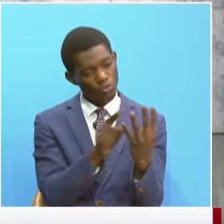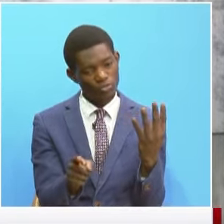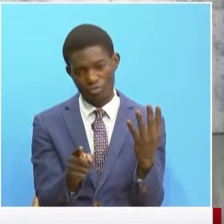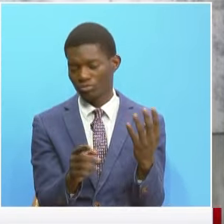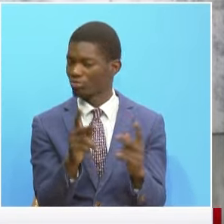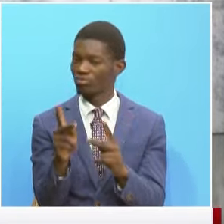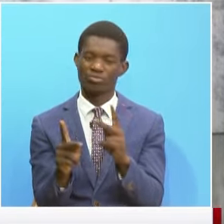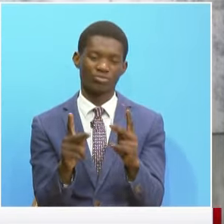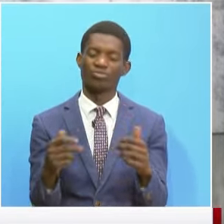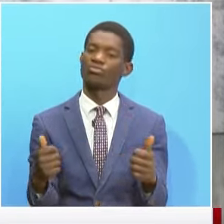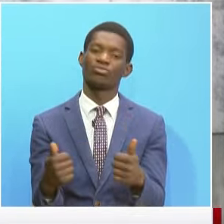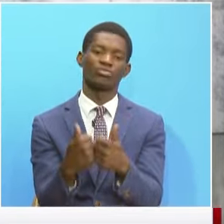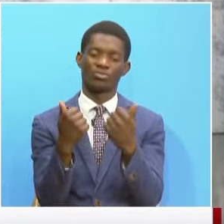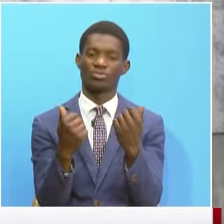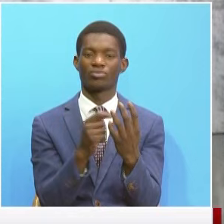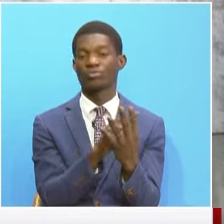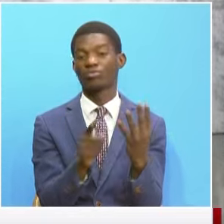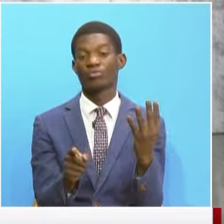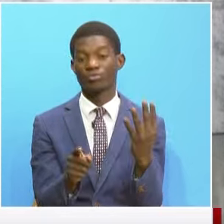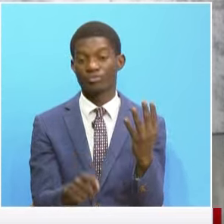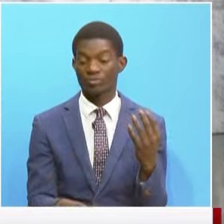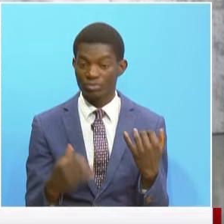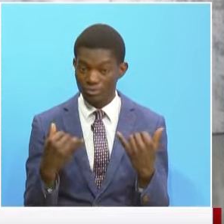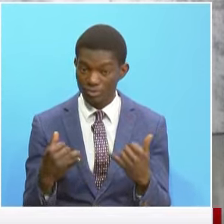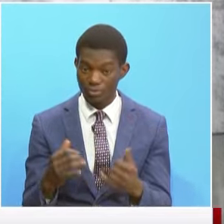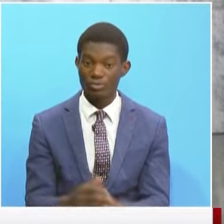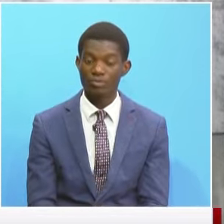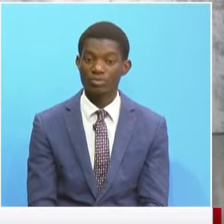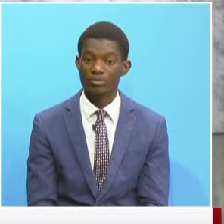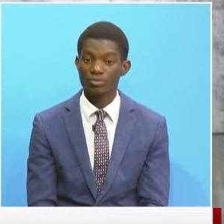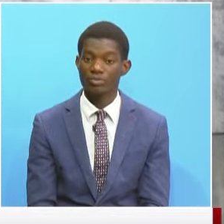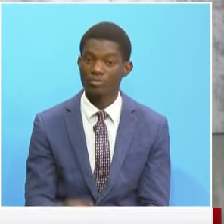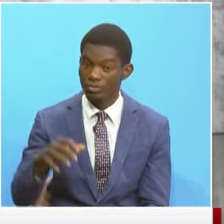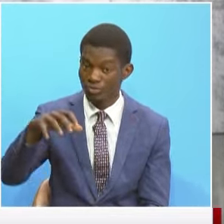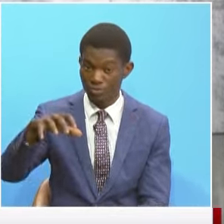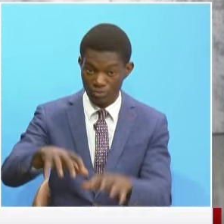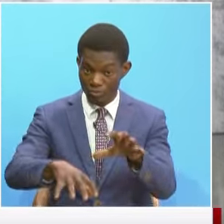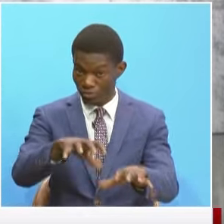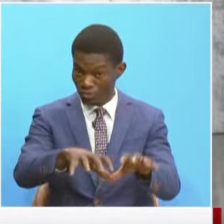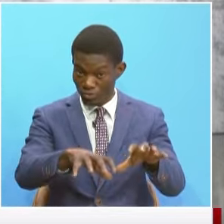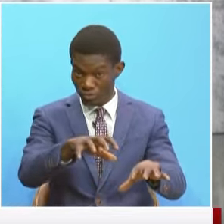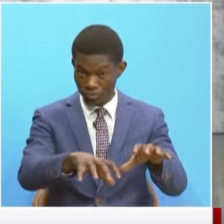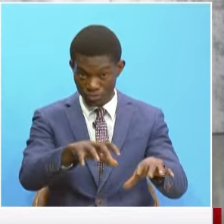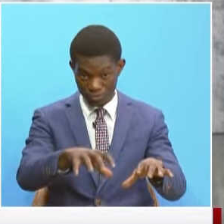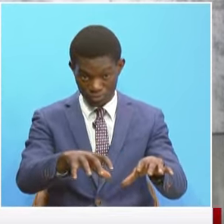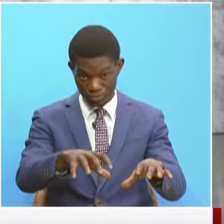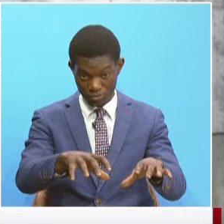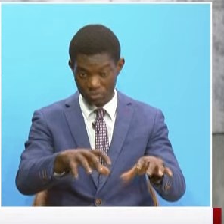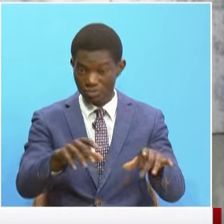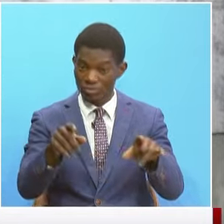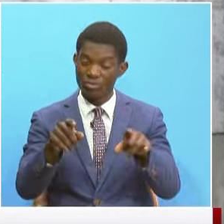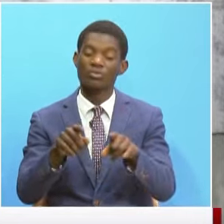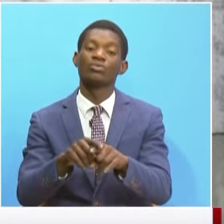And children under the age of 10 and below the height of 1.5 meters are the most vulnerable.